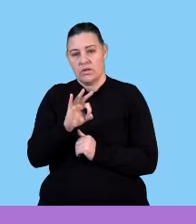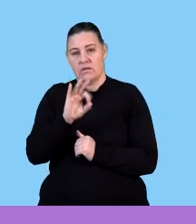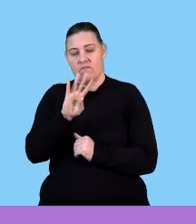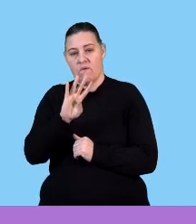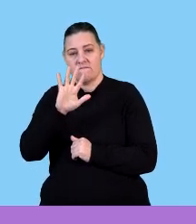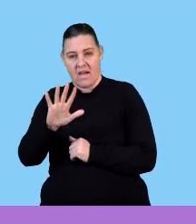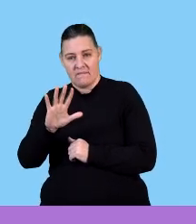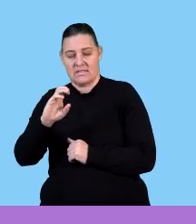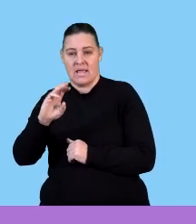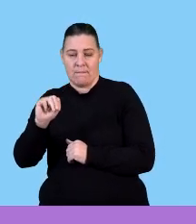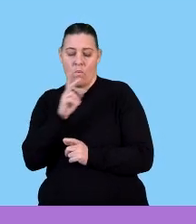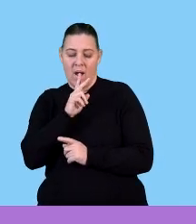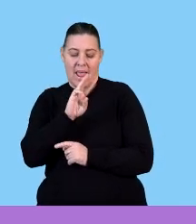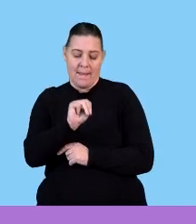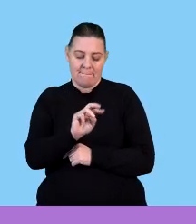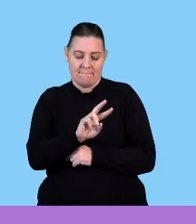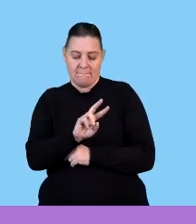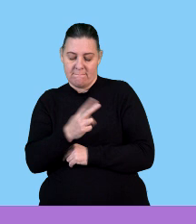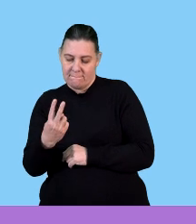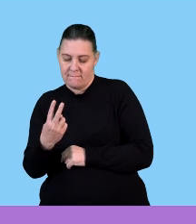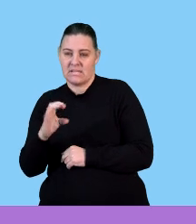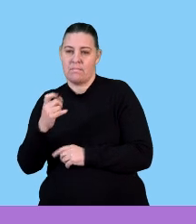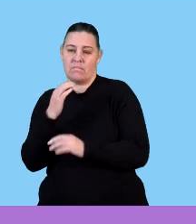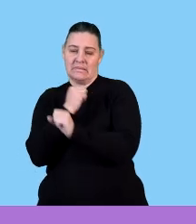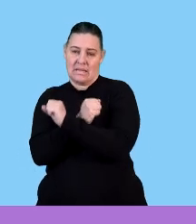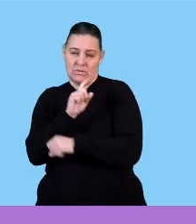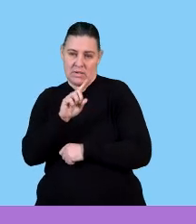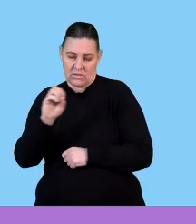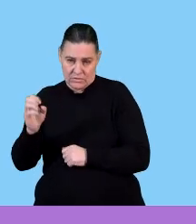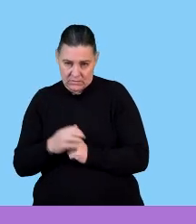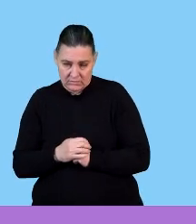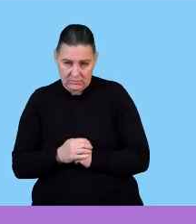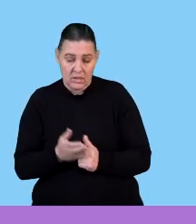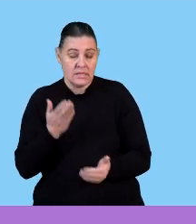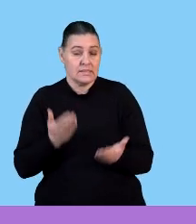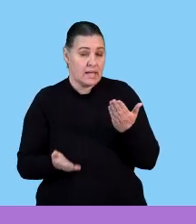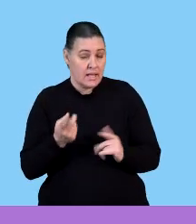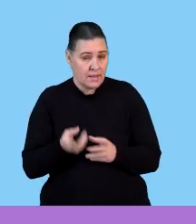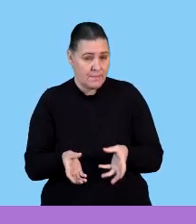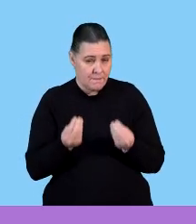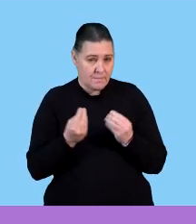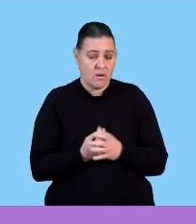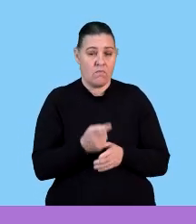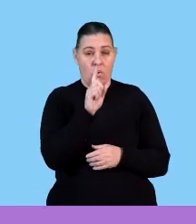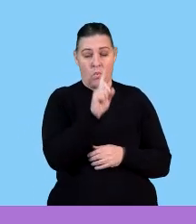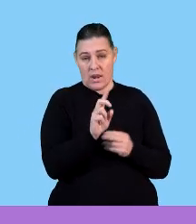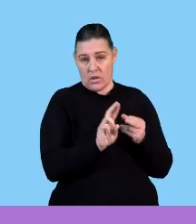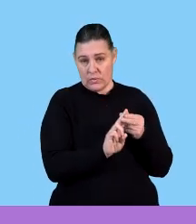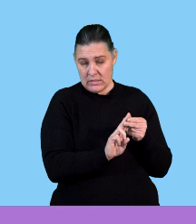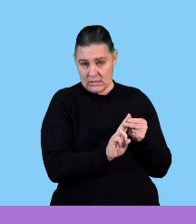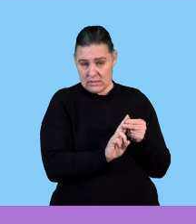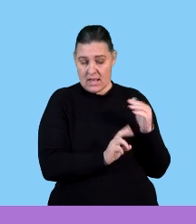345 centimeters. Now, in this case, to get the scale, we need 1